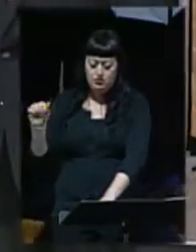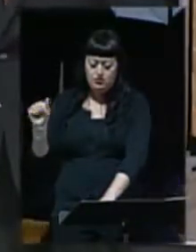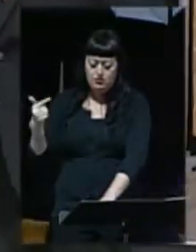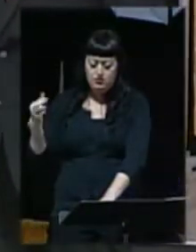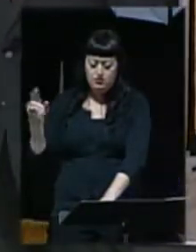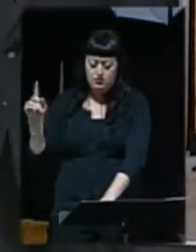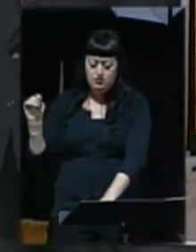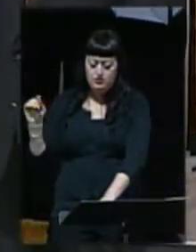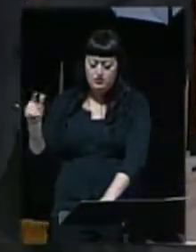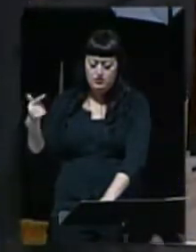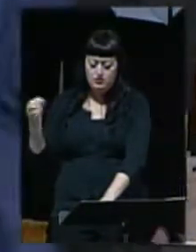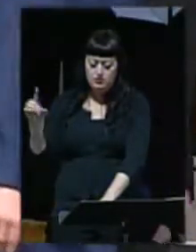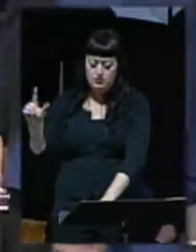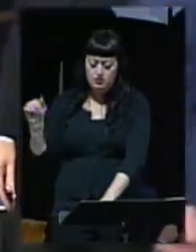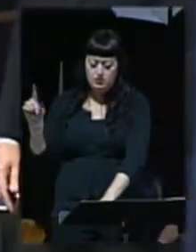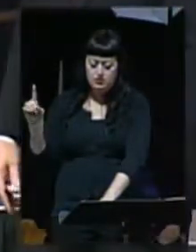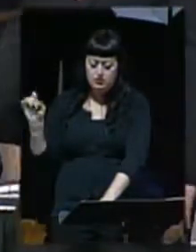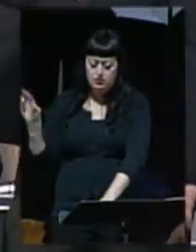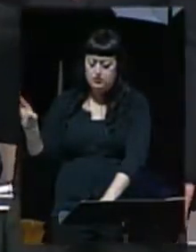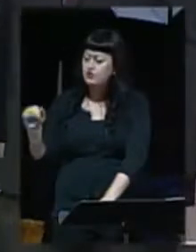Garrett Goldotter.